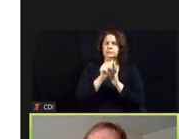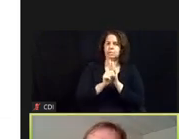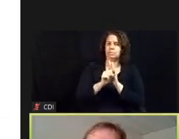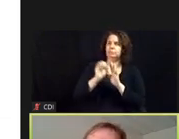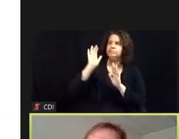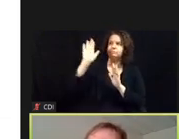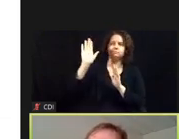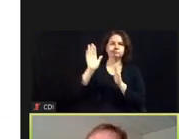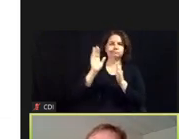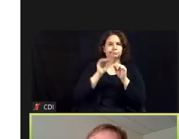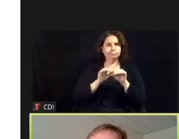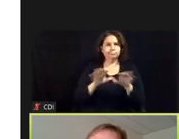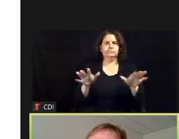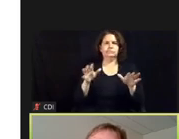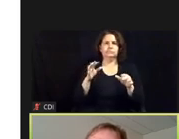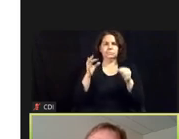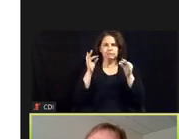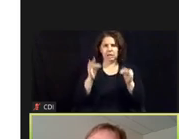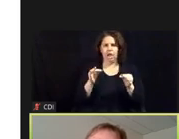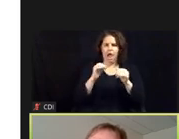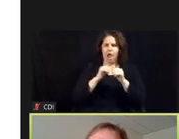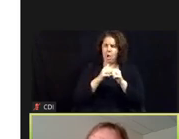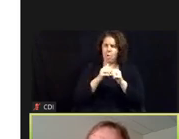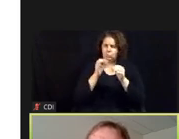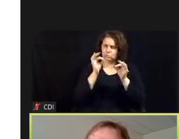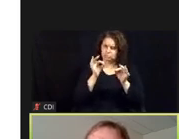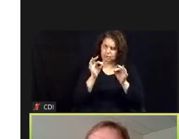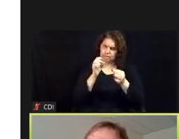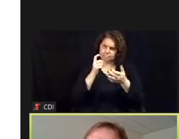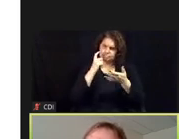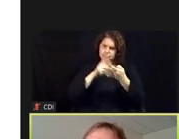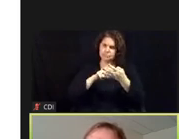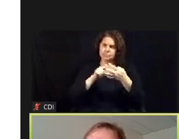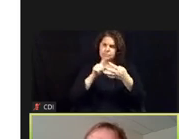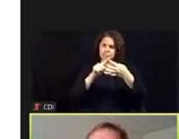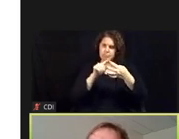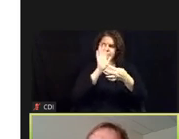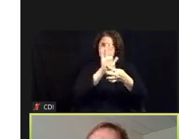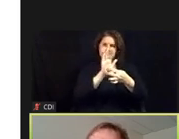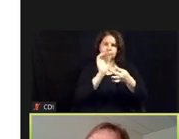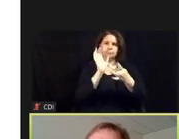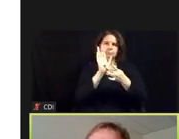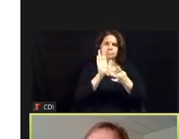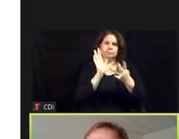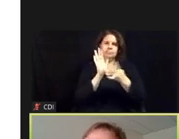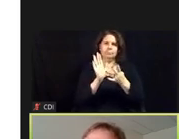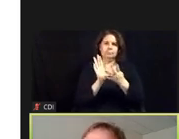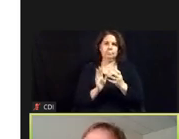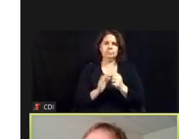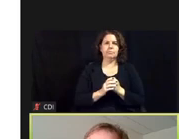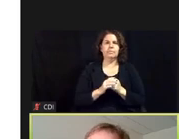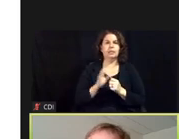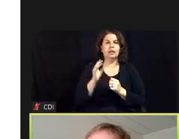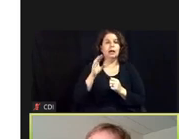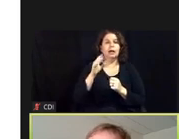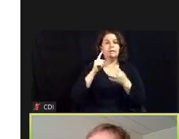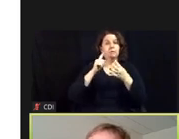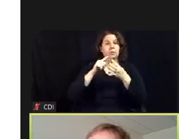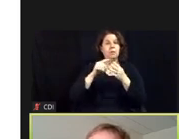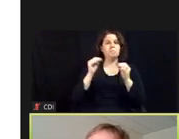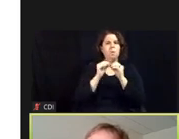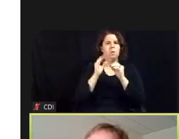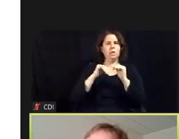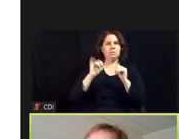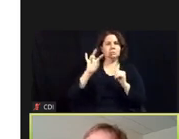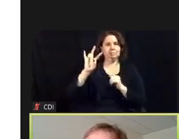In that highest purple tier, it's more than 7 daily new cases per 100,000 residents measured over a week